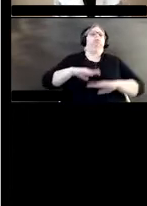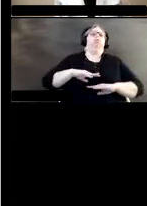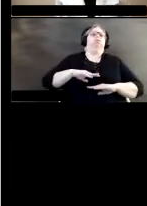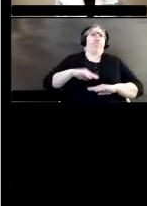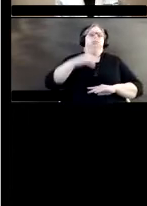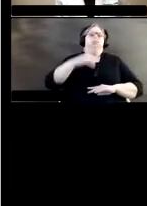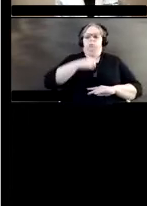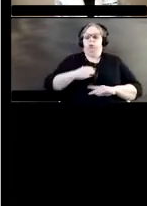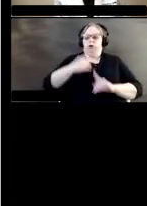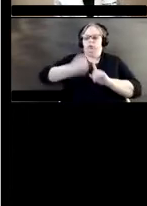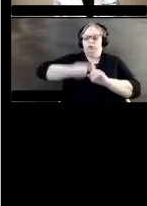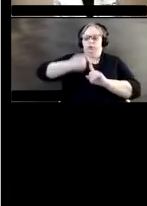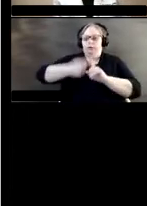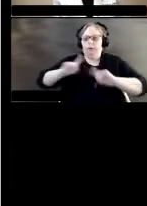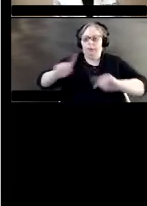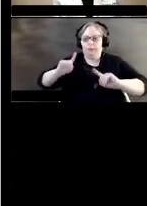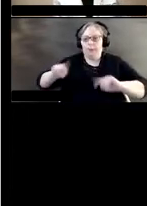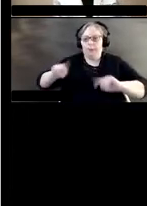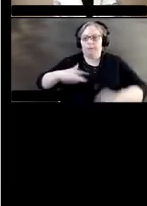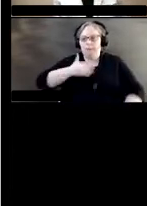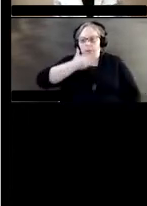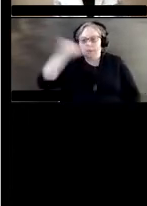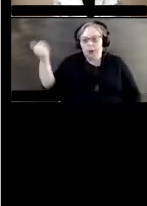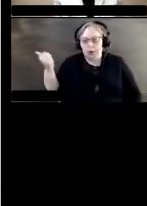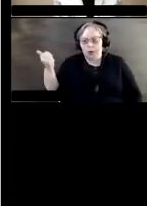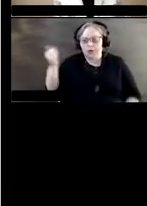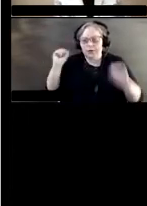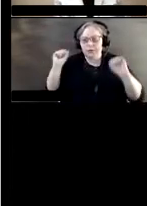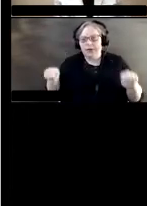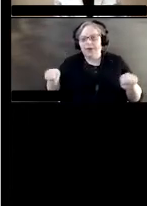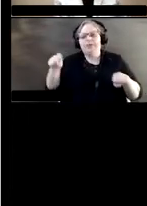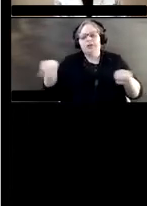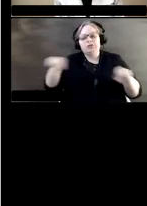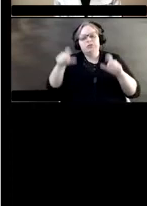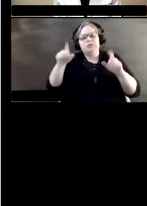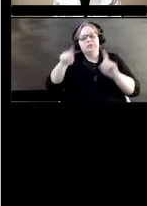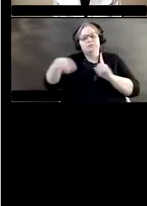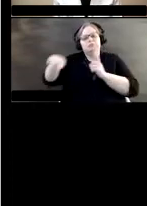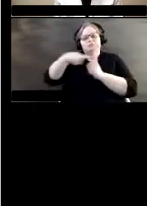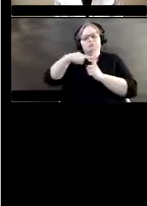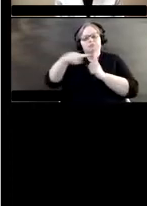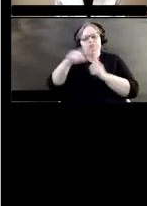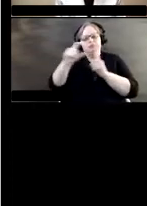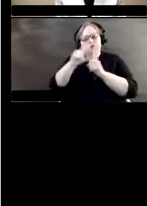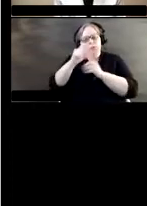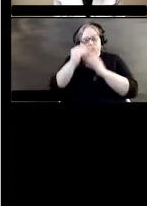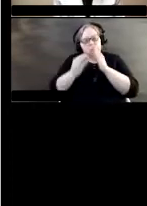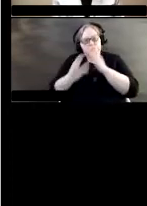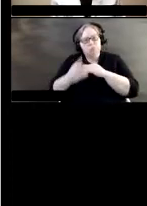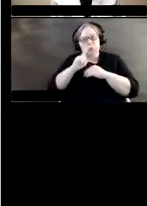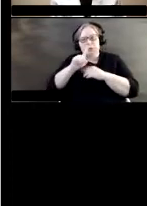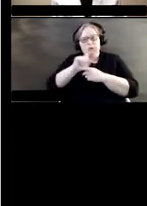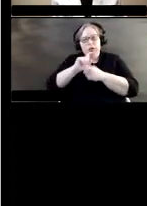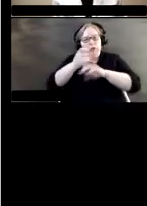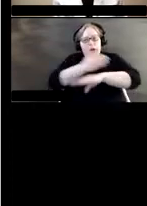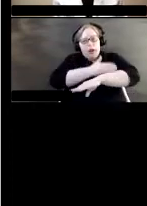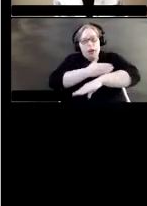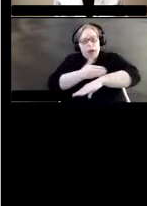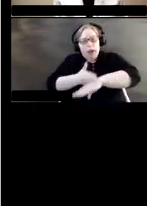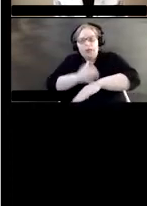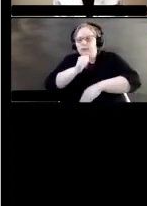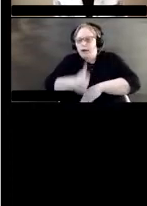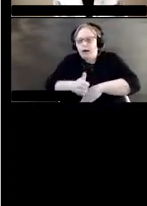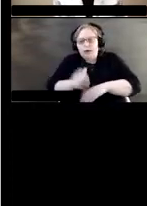every month, you know, and they kind of just need those encouraging words that things haven't changed. You're going to have good and bad